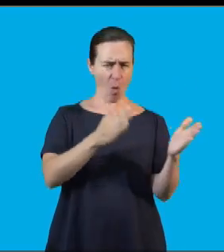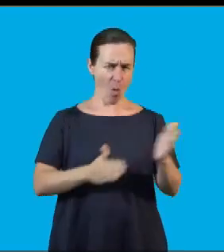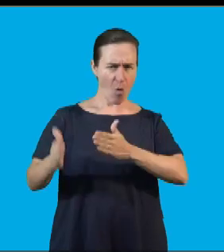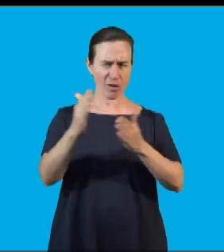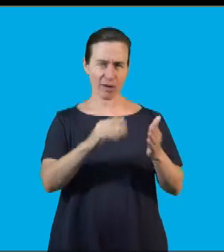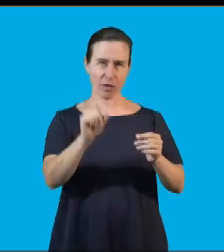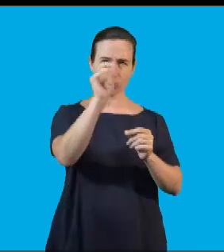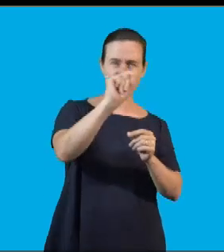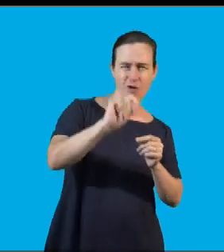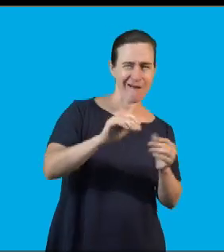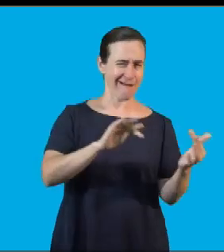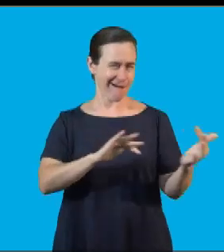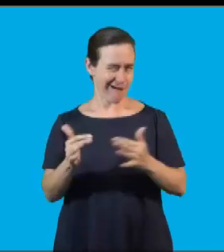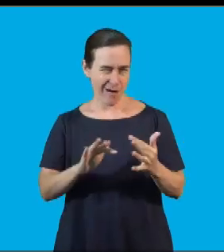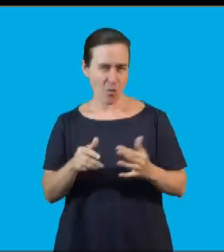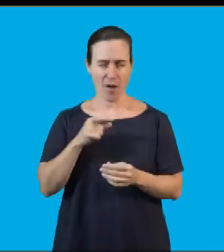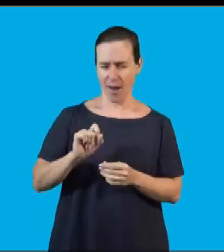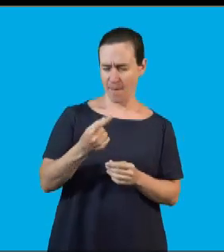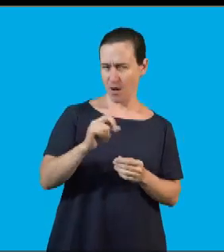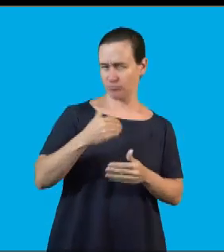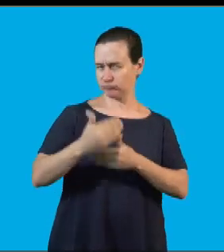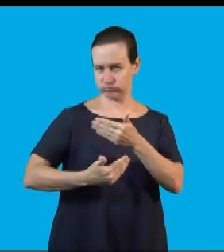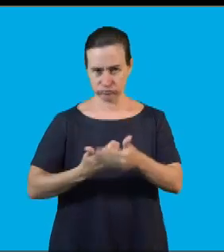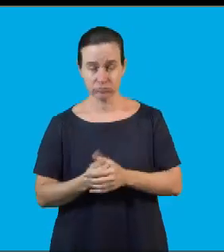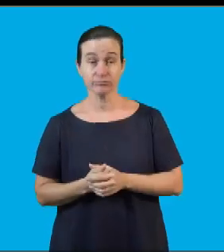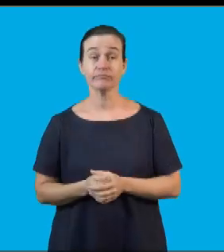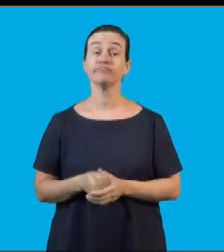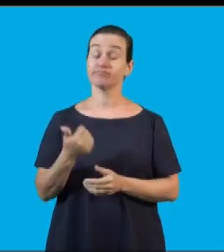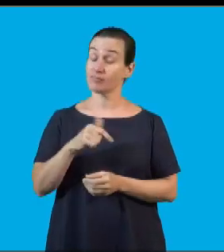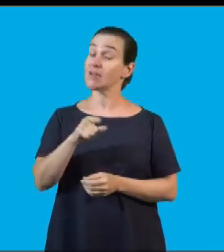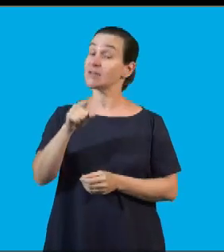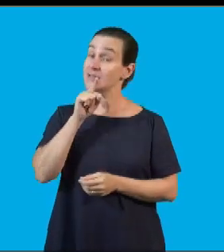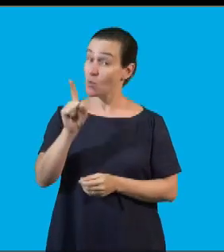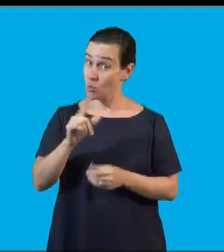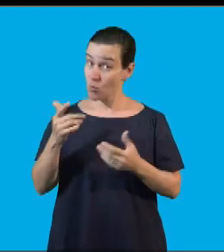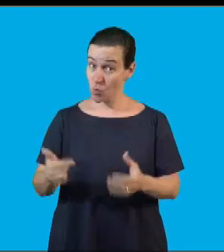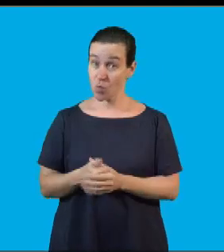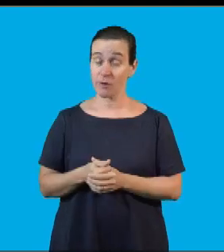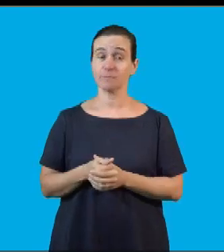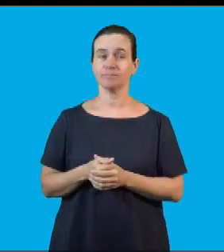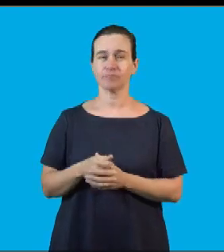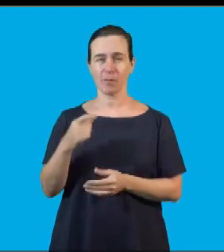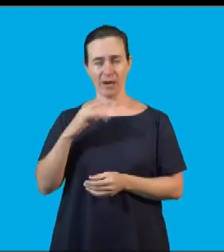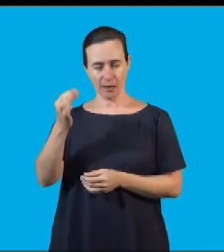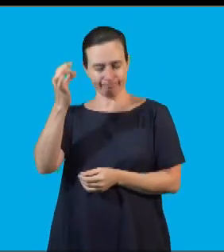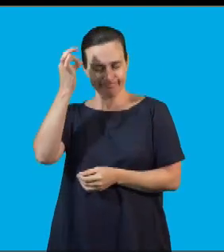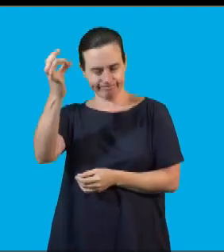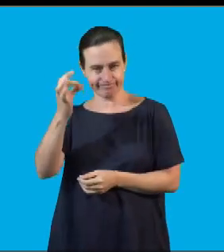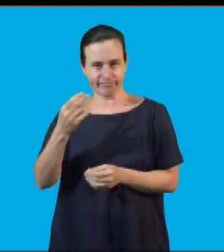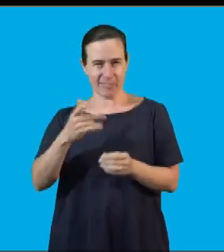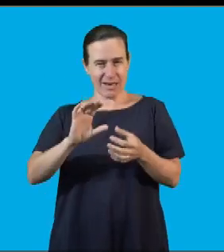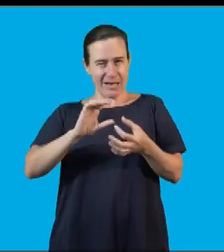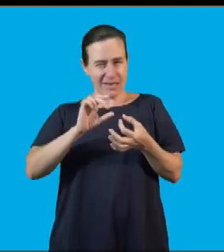organized, including events and procedures. You will also be tested on following instructions. That means